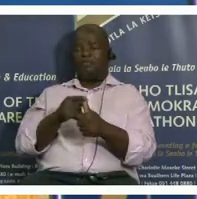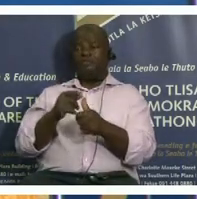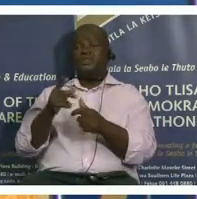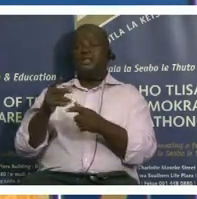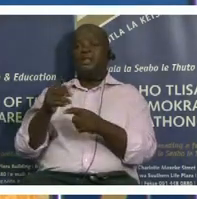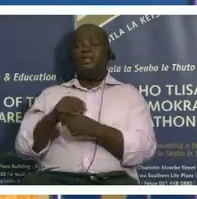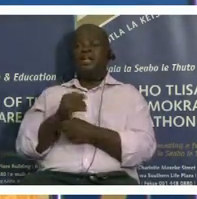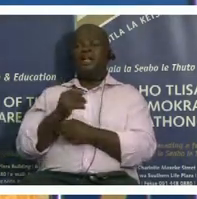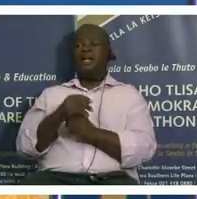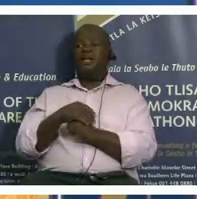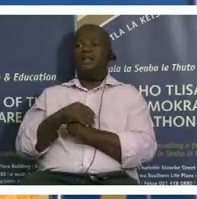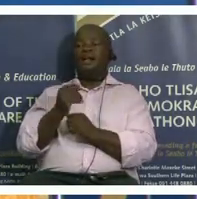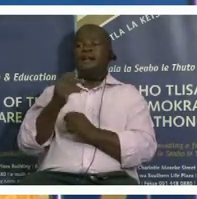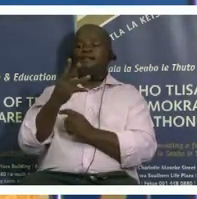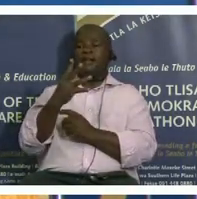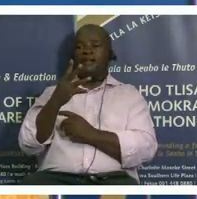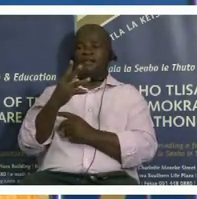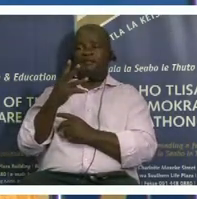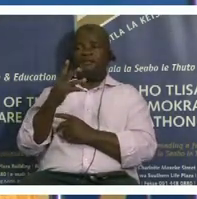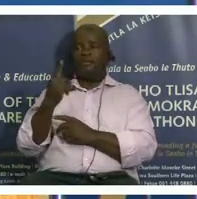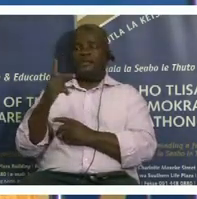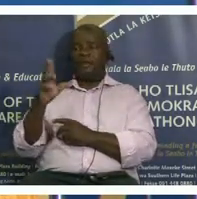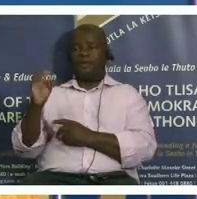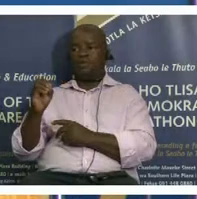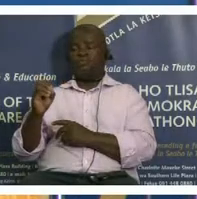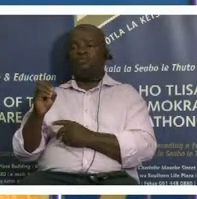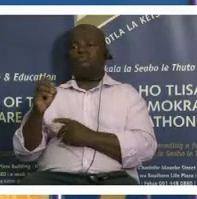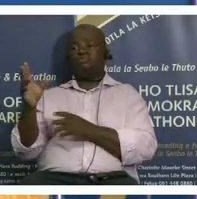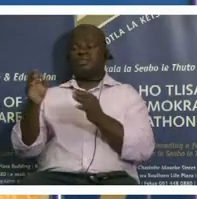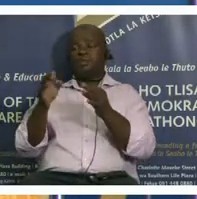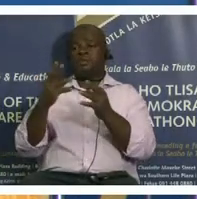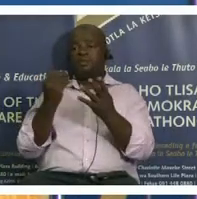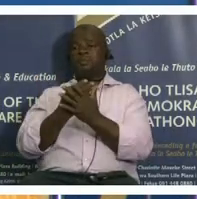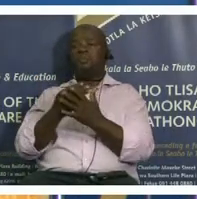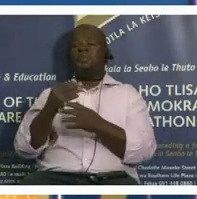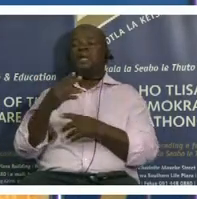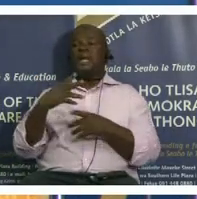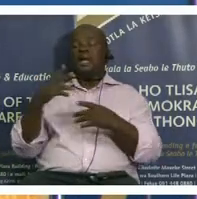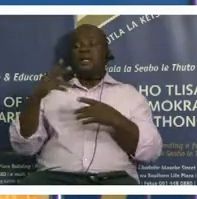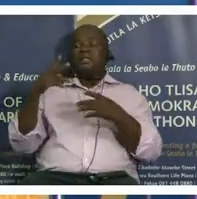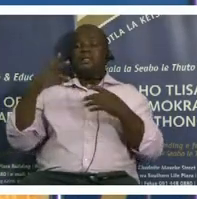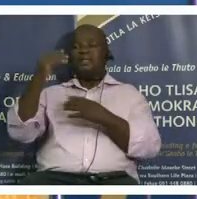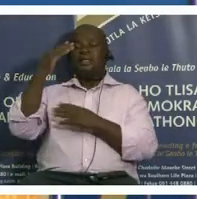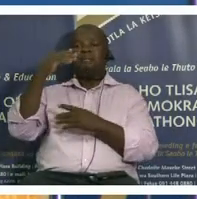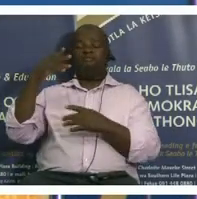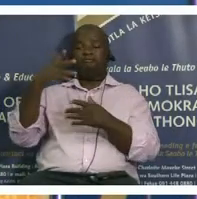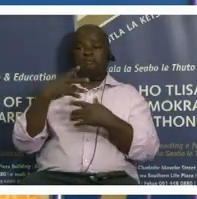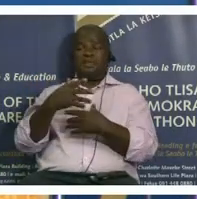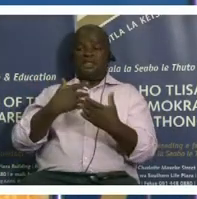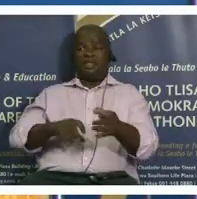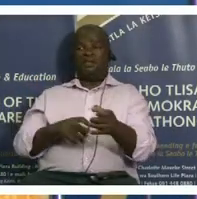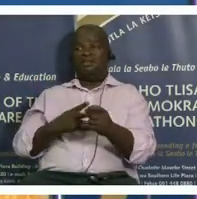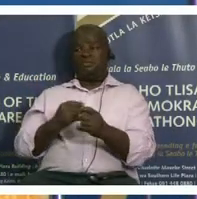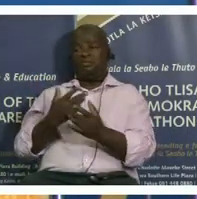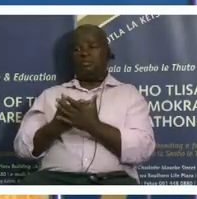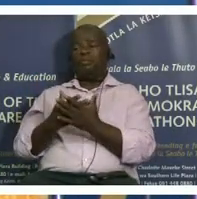of 510 unemployed graduates who now provide farming extension services,